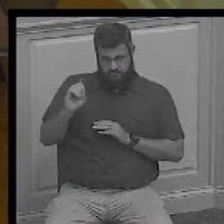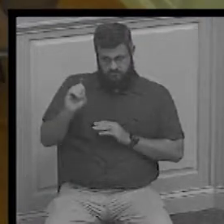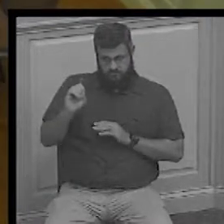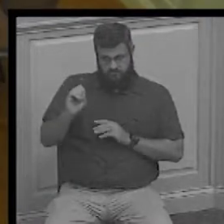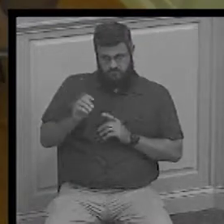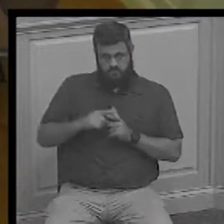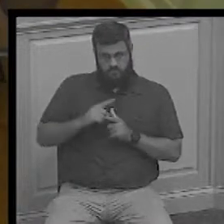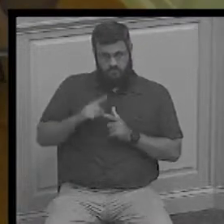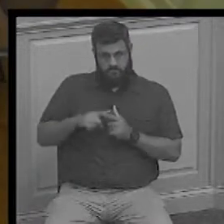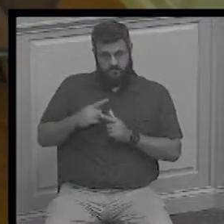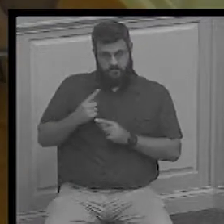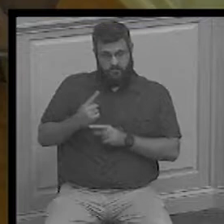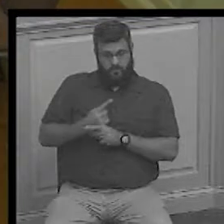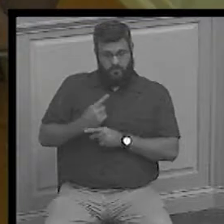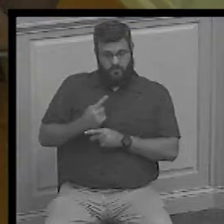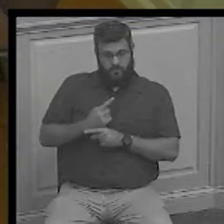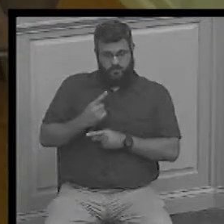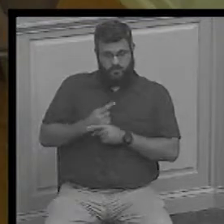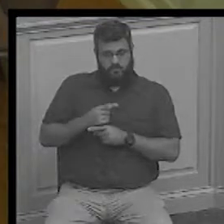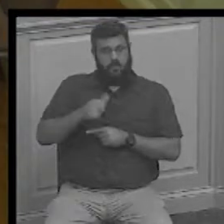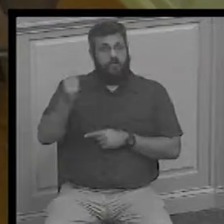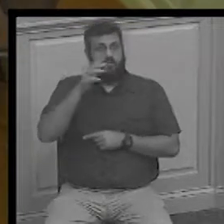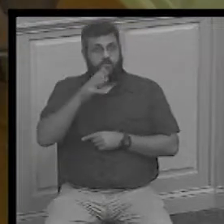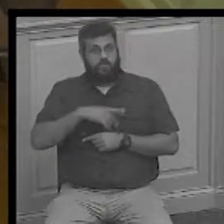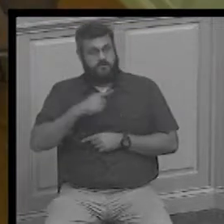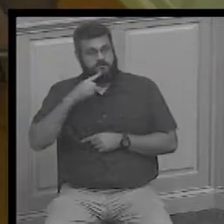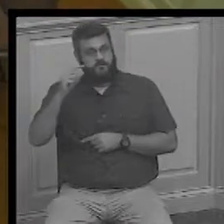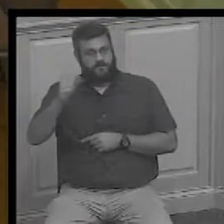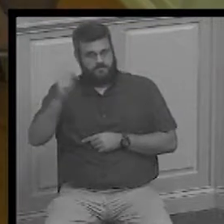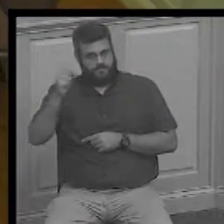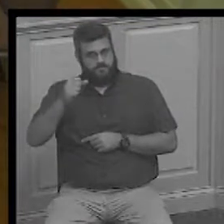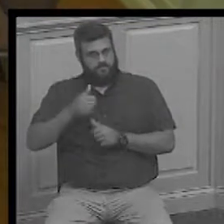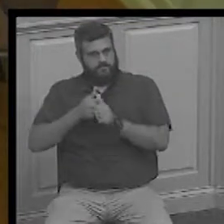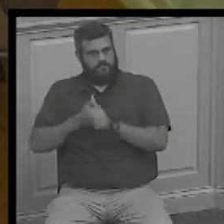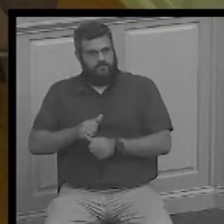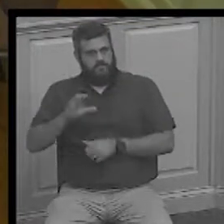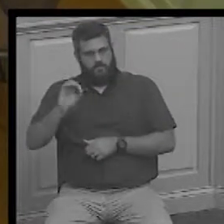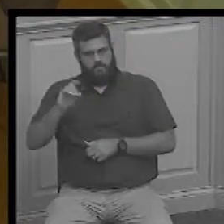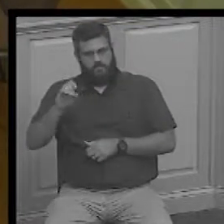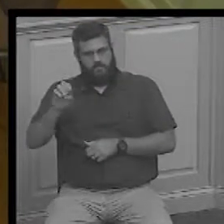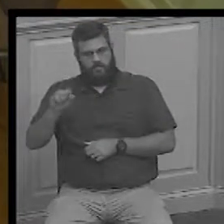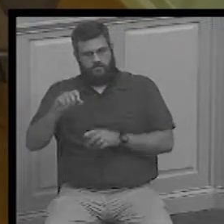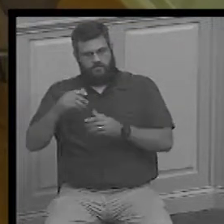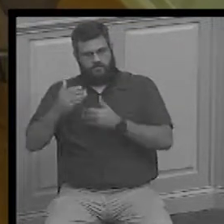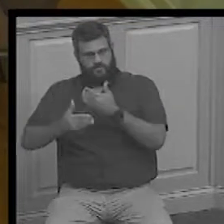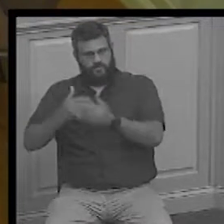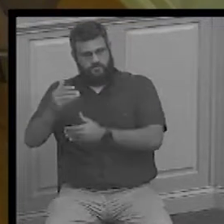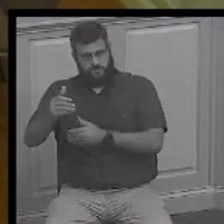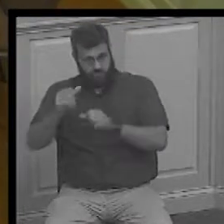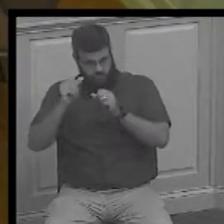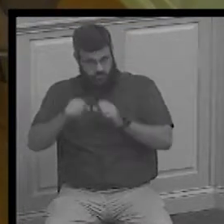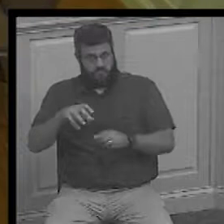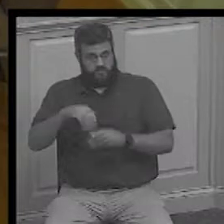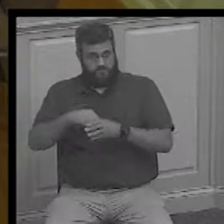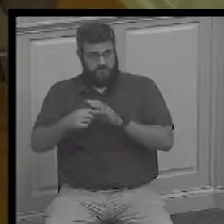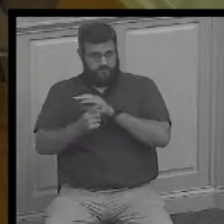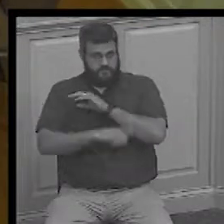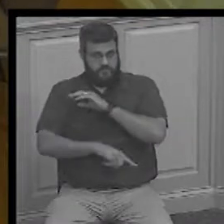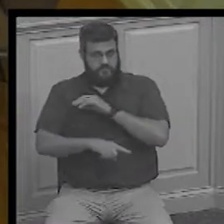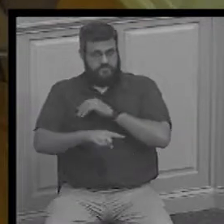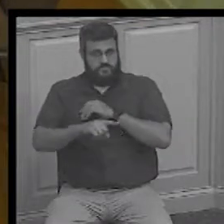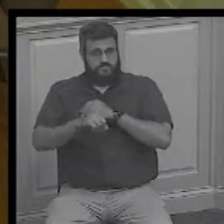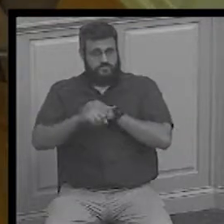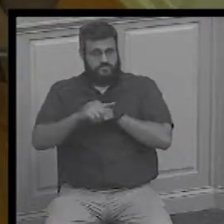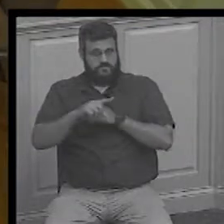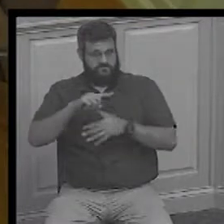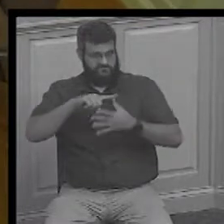then the appropriate, Yes, and then Okay. that we follow through that process and could lead up to penalties especially with the new rules and